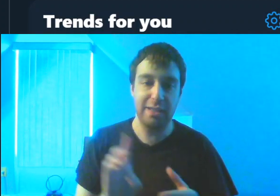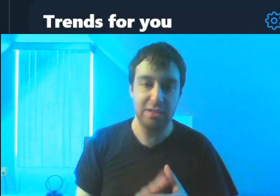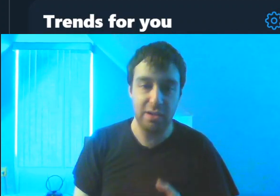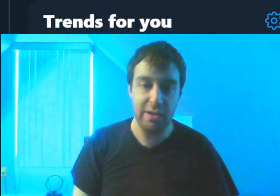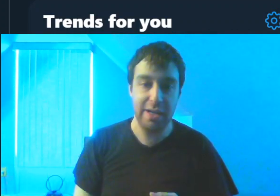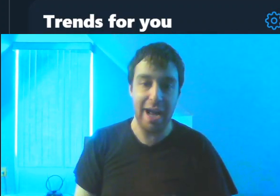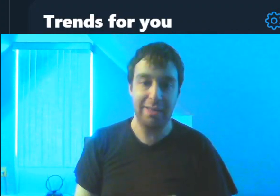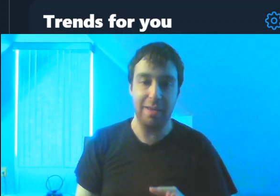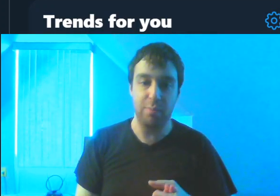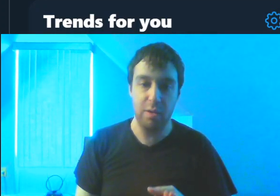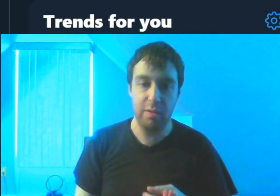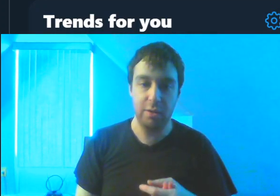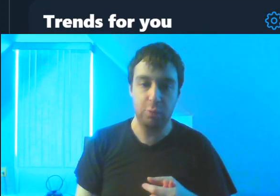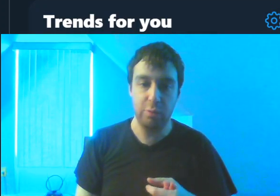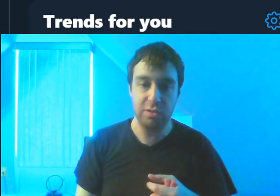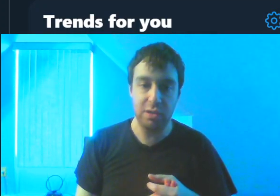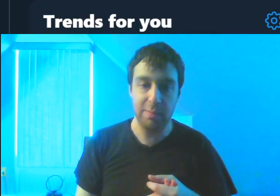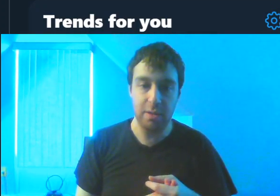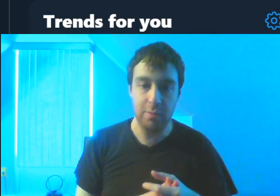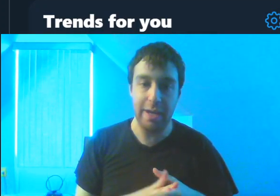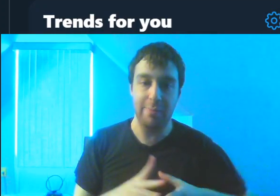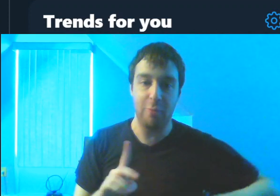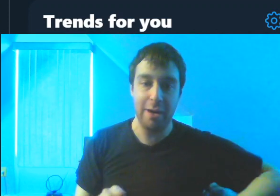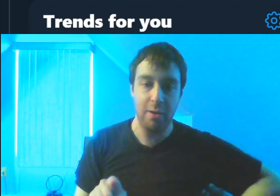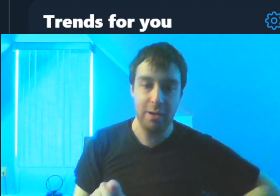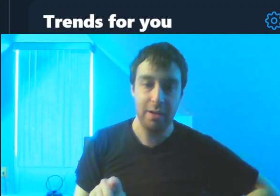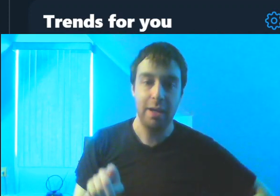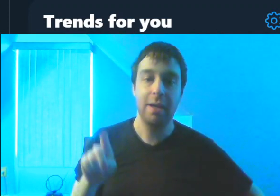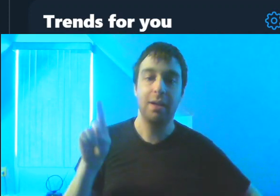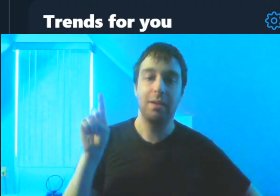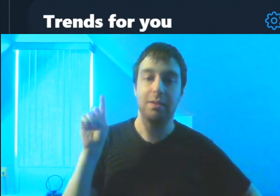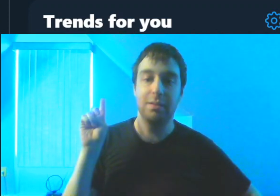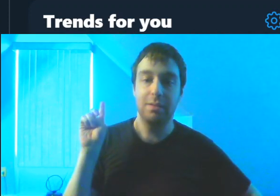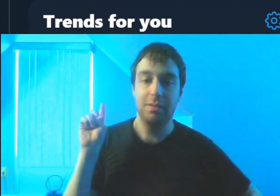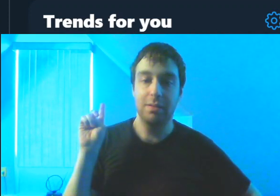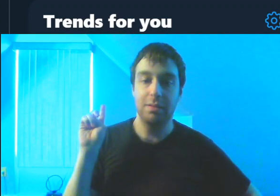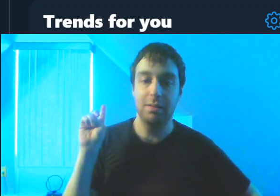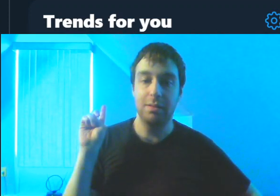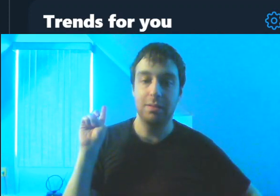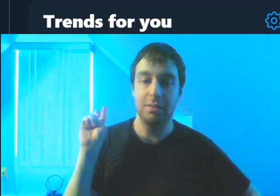construction has started at the Brooklyn Cruise Terminal in Red Hook.